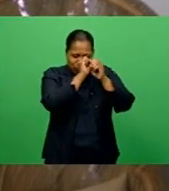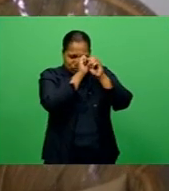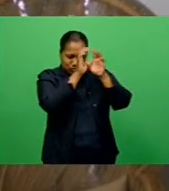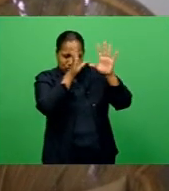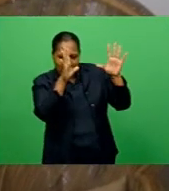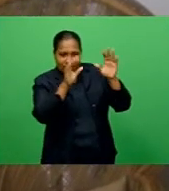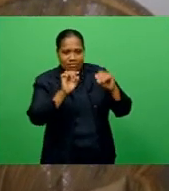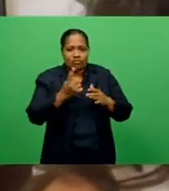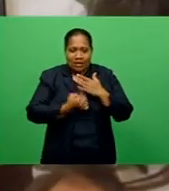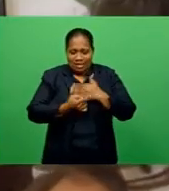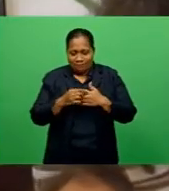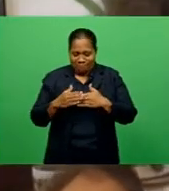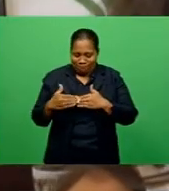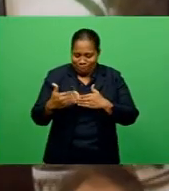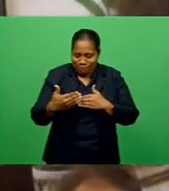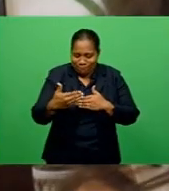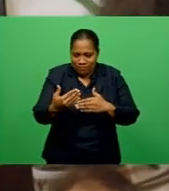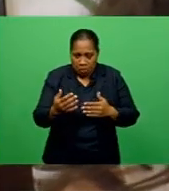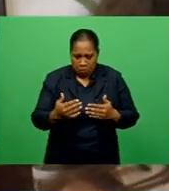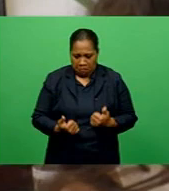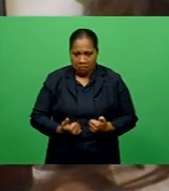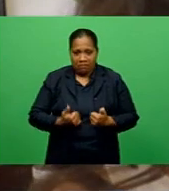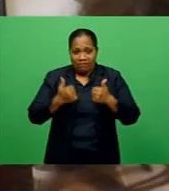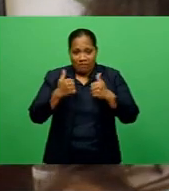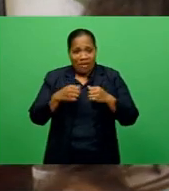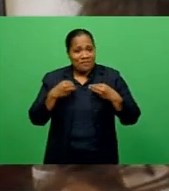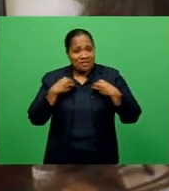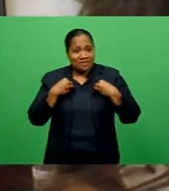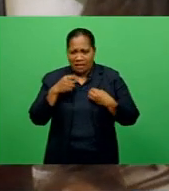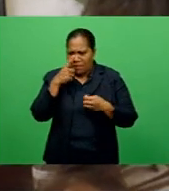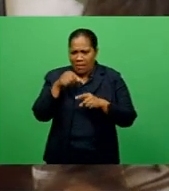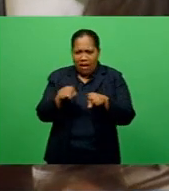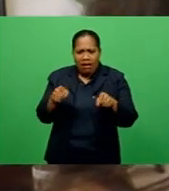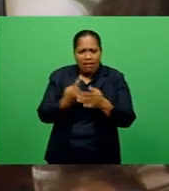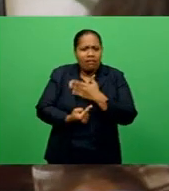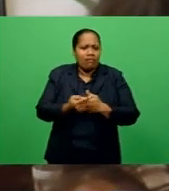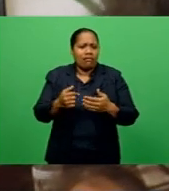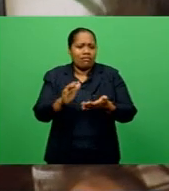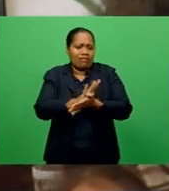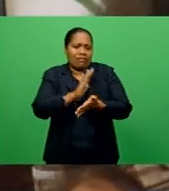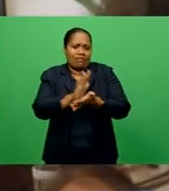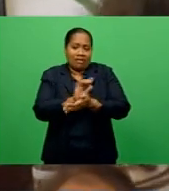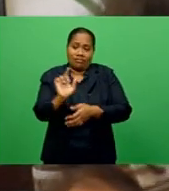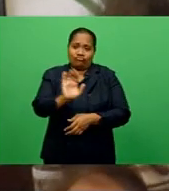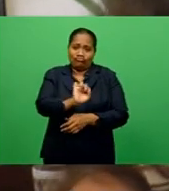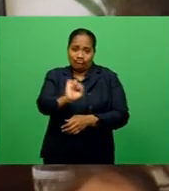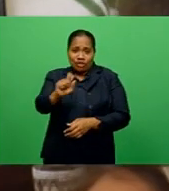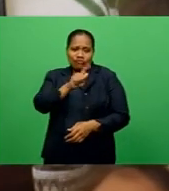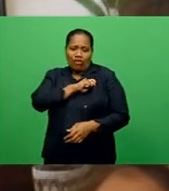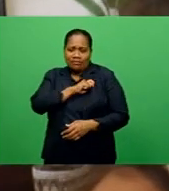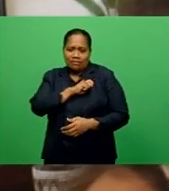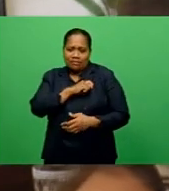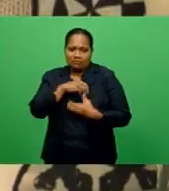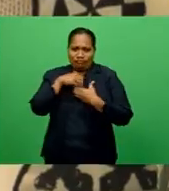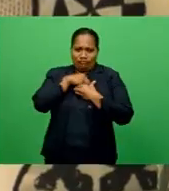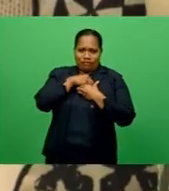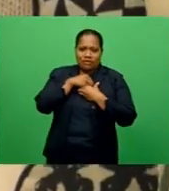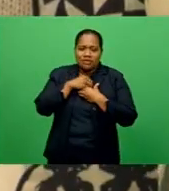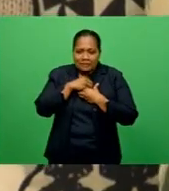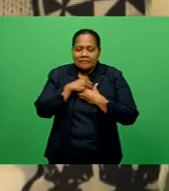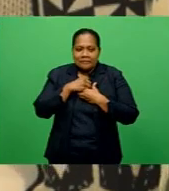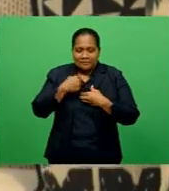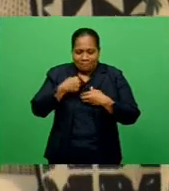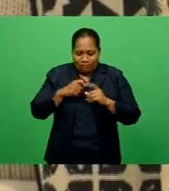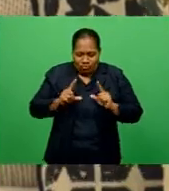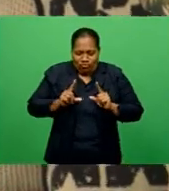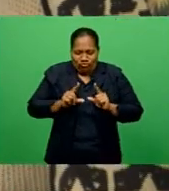well. So people are really happy and they put their trust in me to do what I can to help them find things locally, and that's been